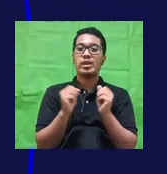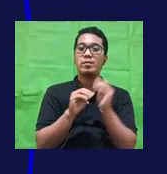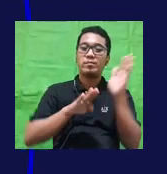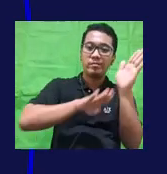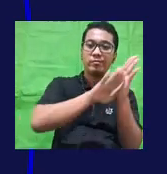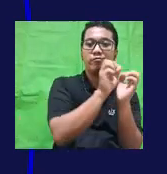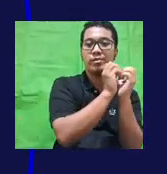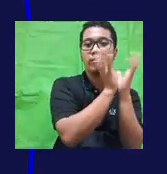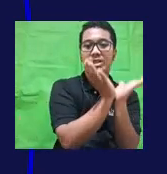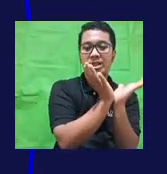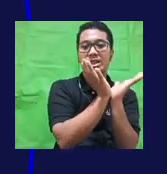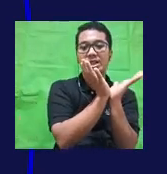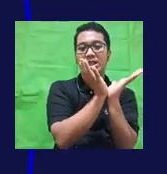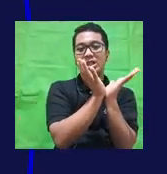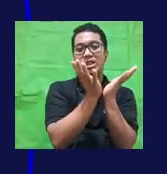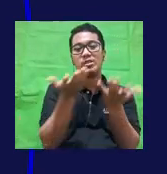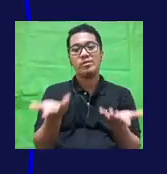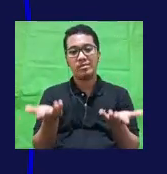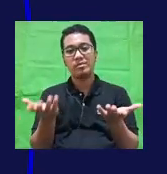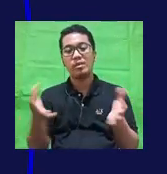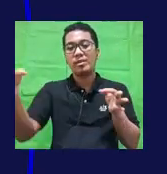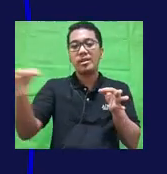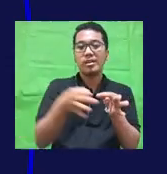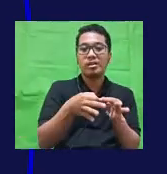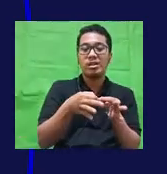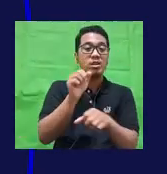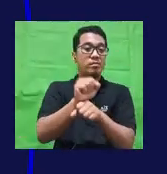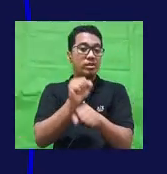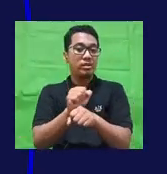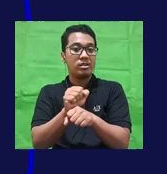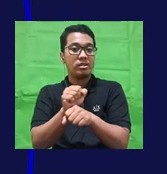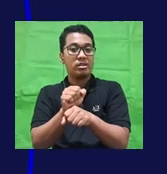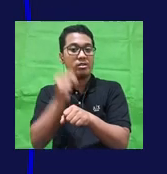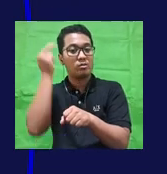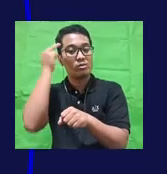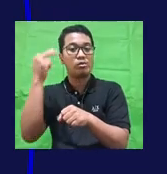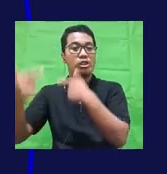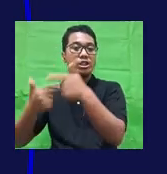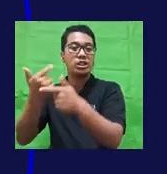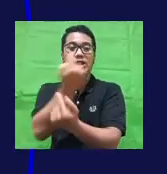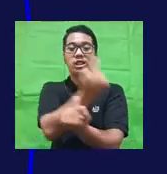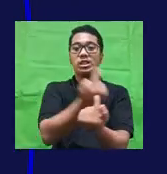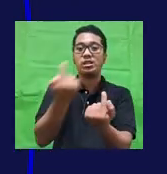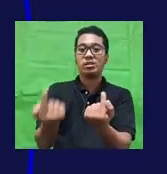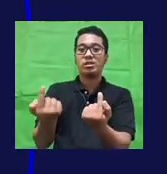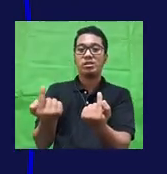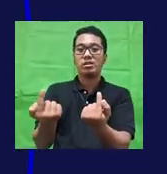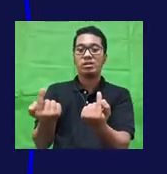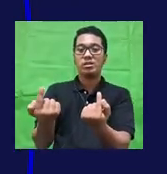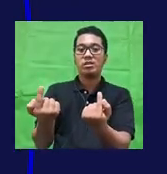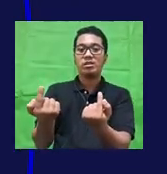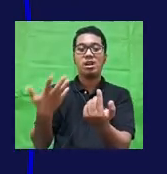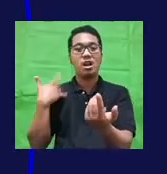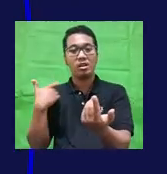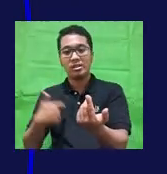approach these places that was through my artistic research. I would try to find a different position, a